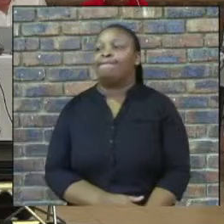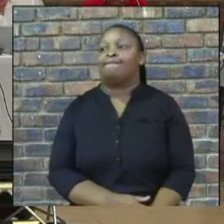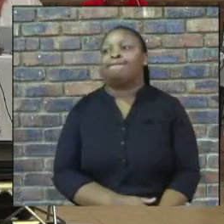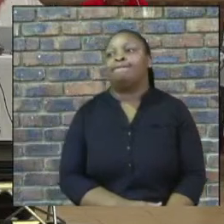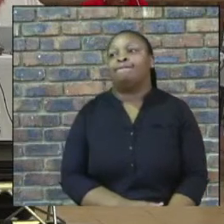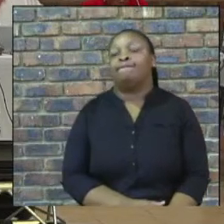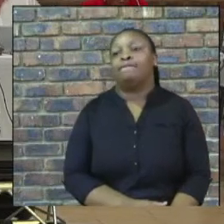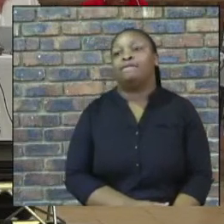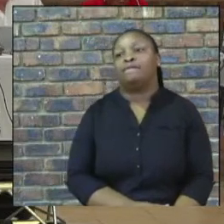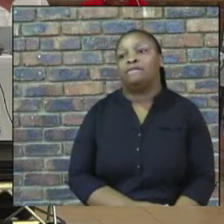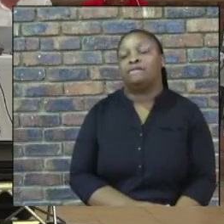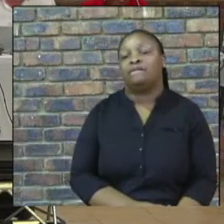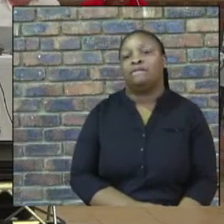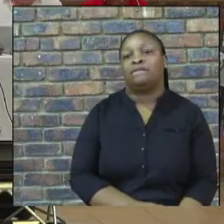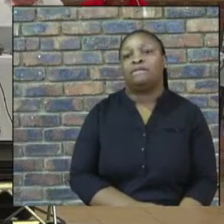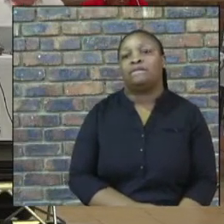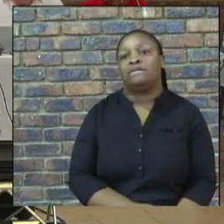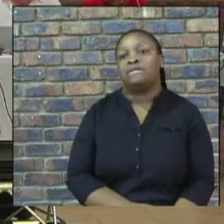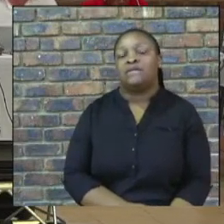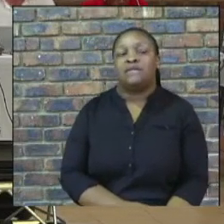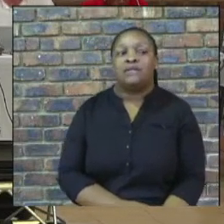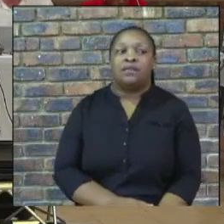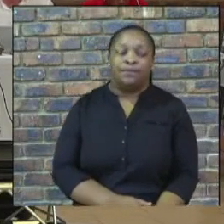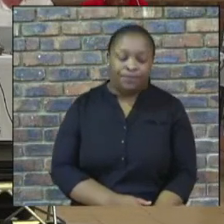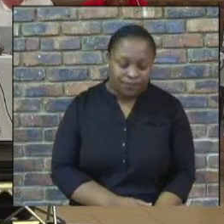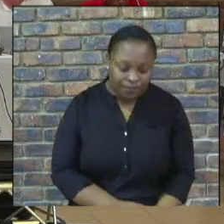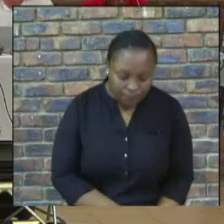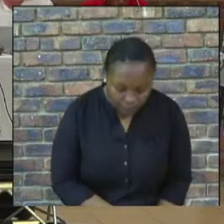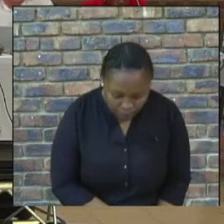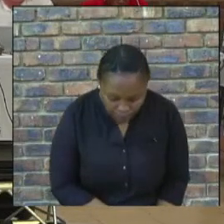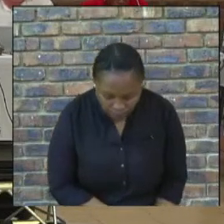Aya le sa mo phapatella matsoho a ke re